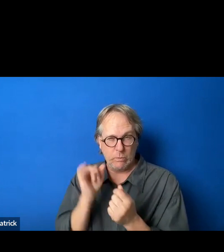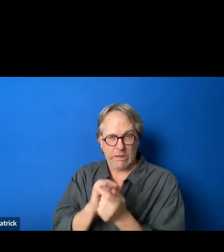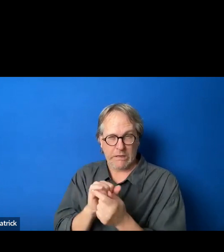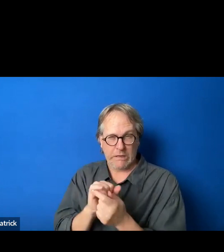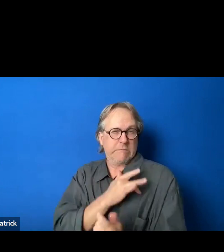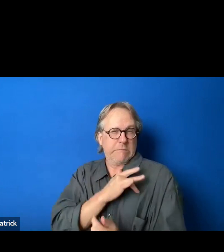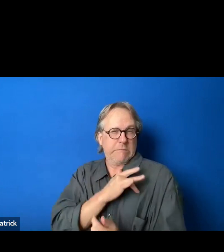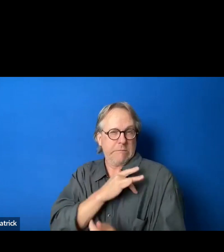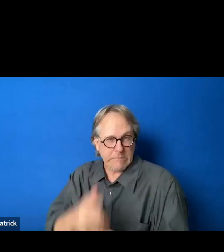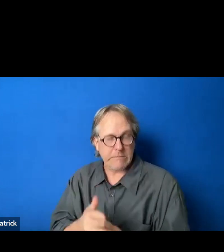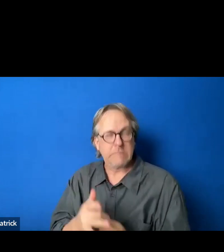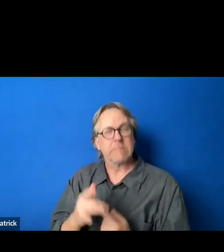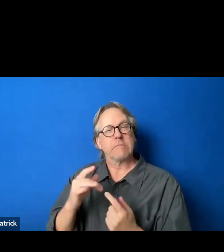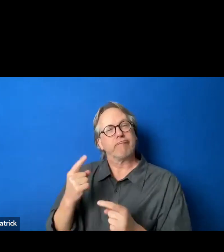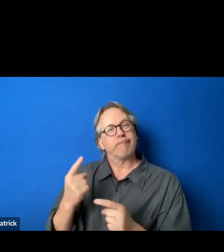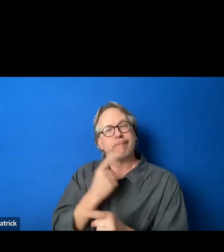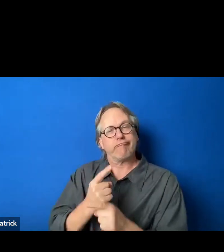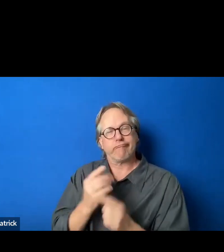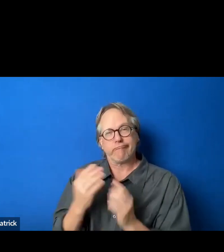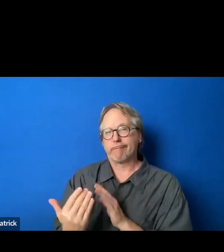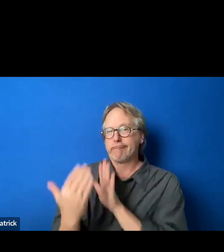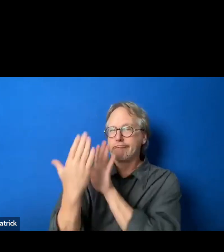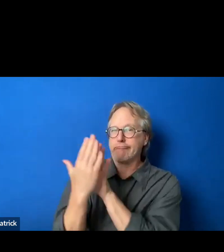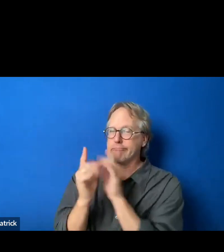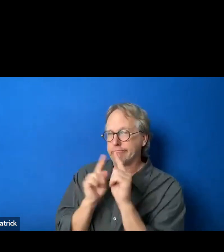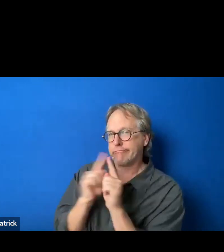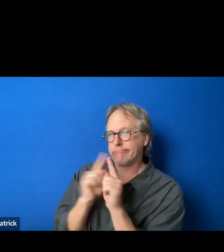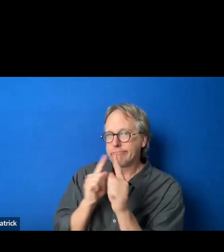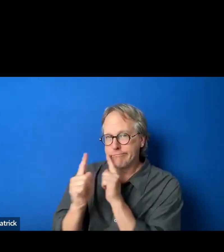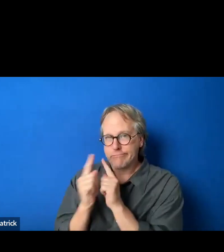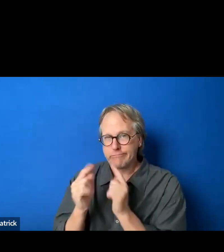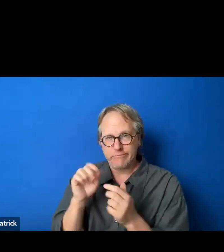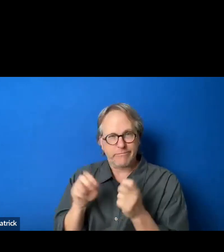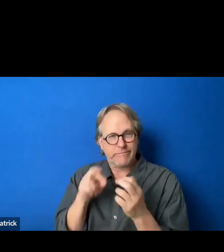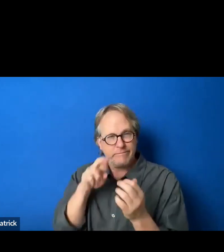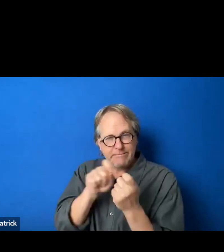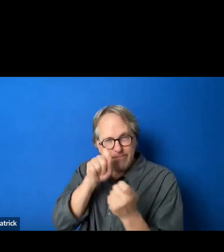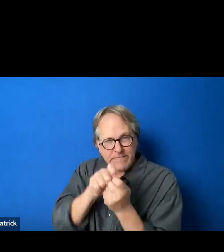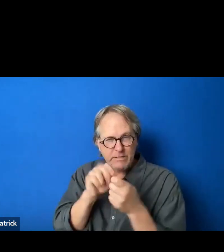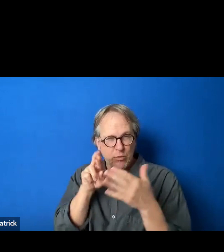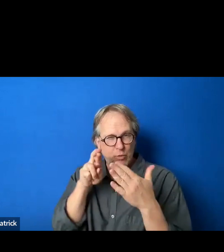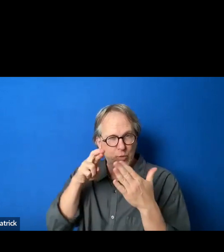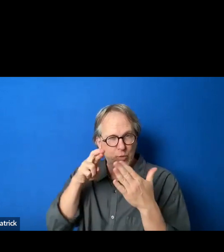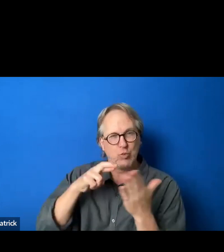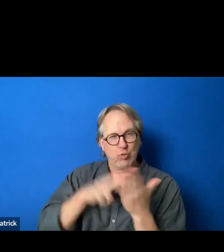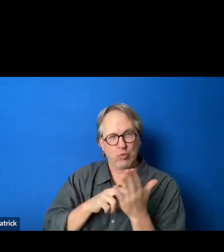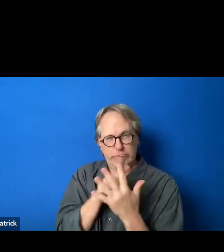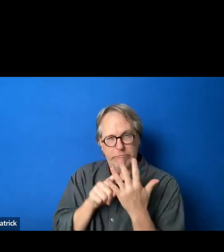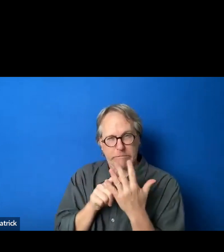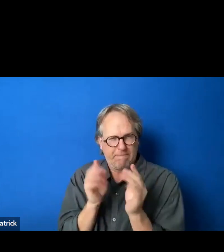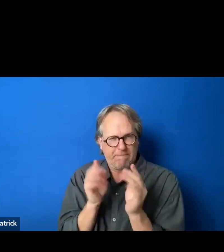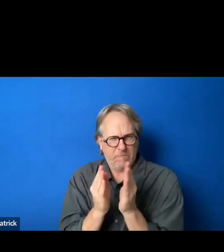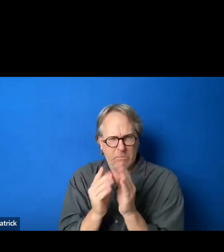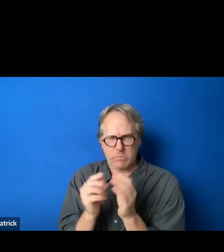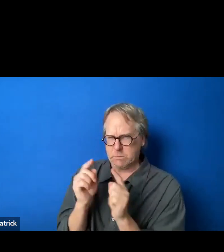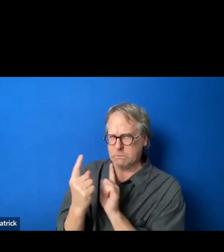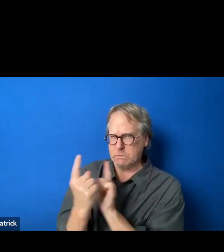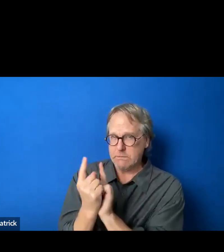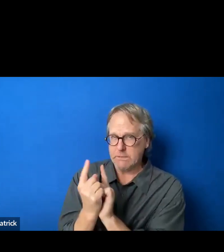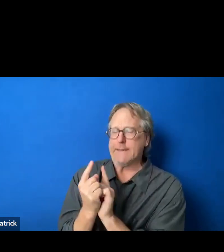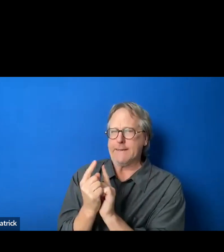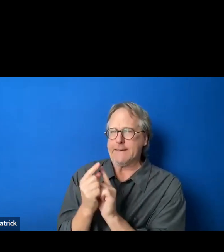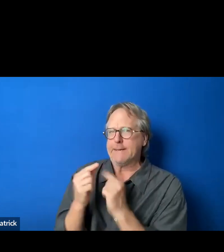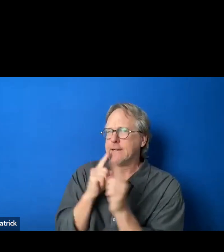I don't know about you, but it's taken me a long time to get to the point where I am